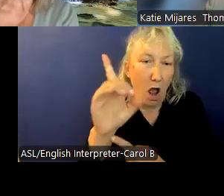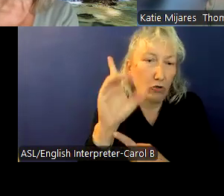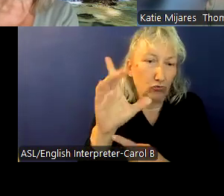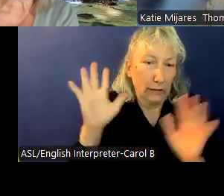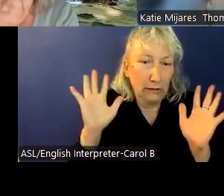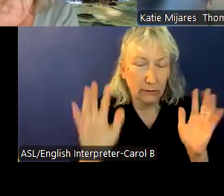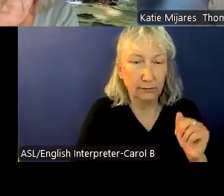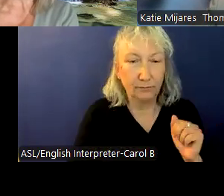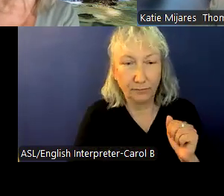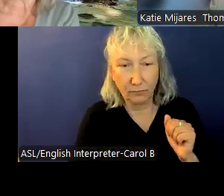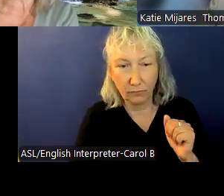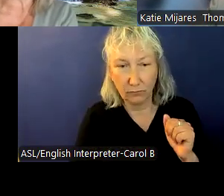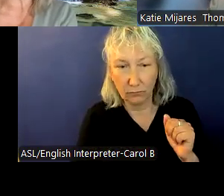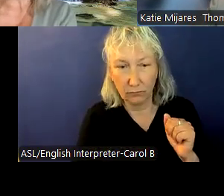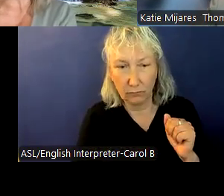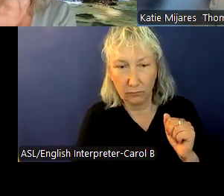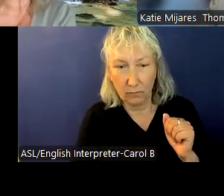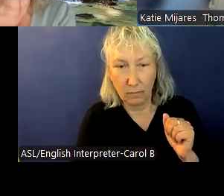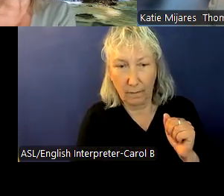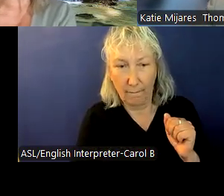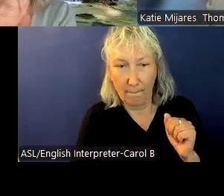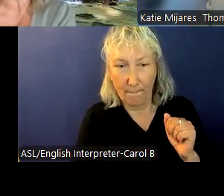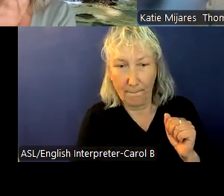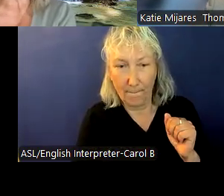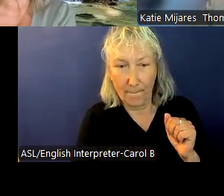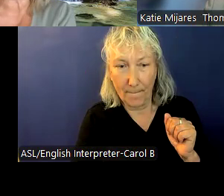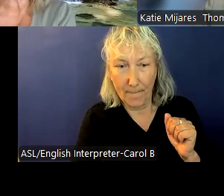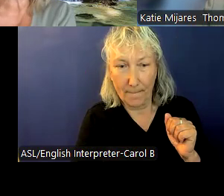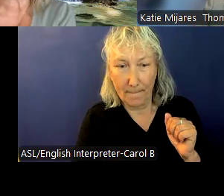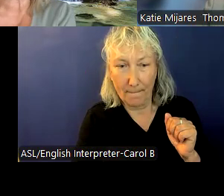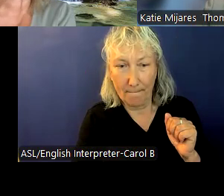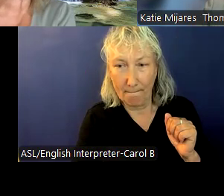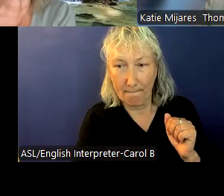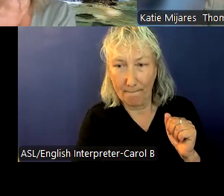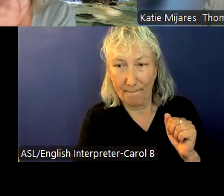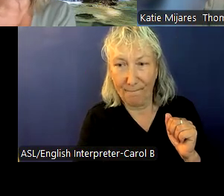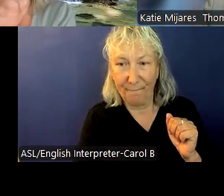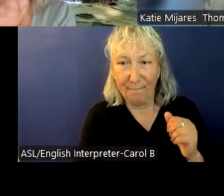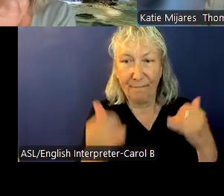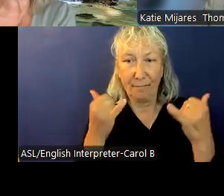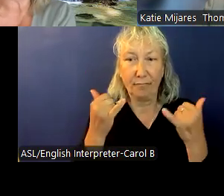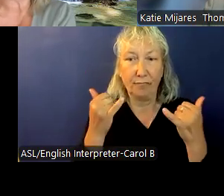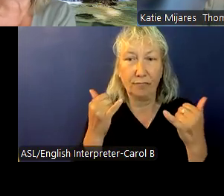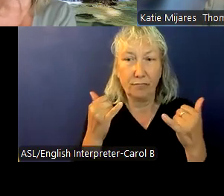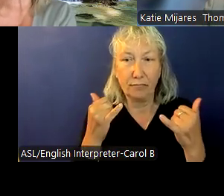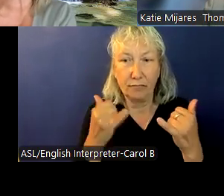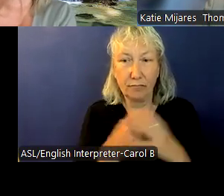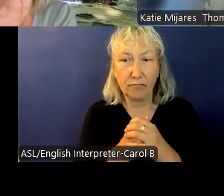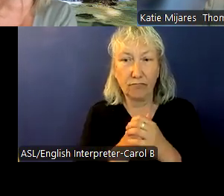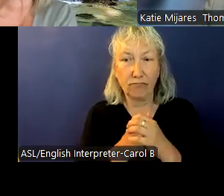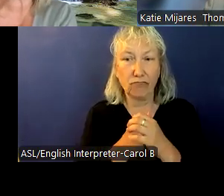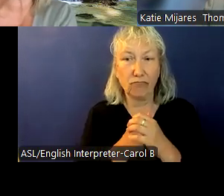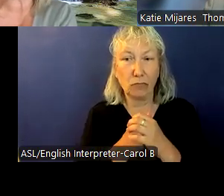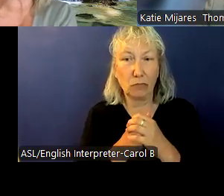I want to talk about a bill that has been introduced next. If you'll go to the next slide. So